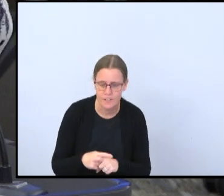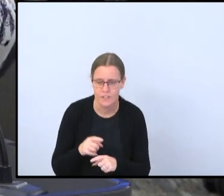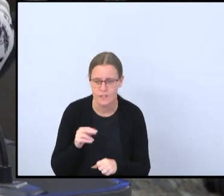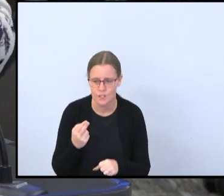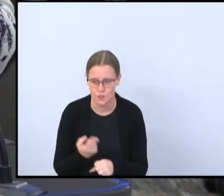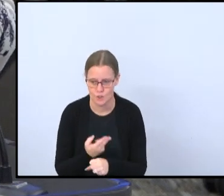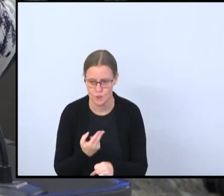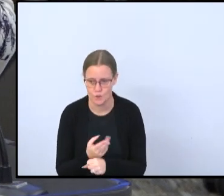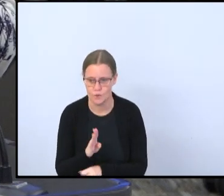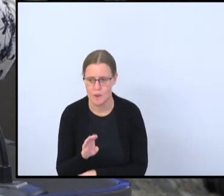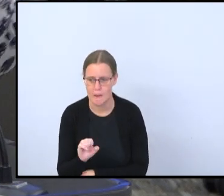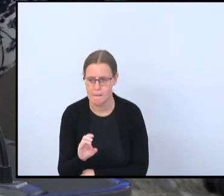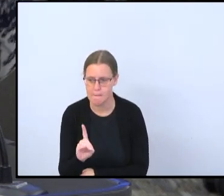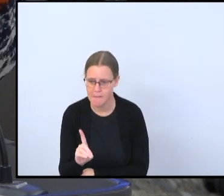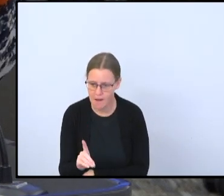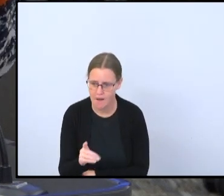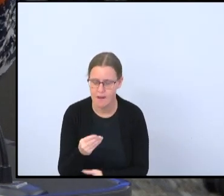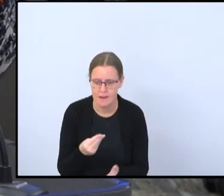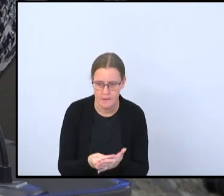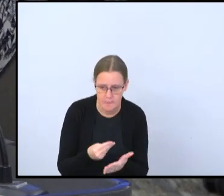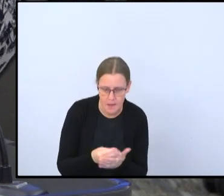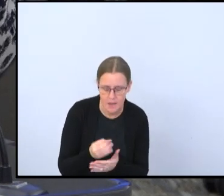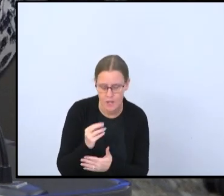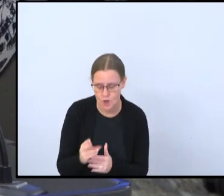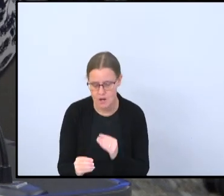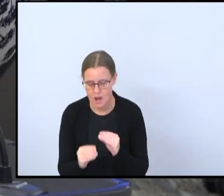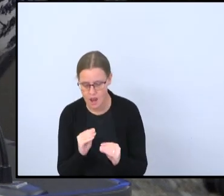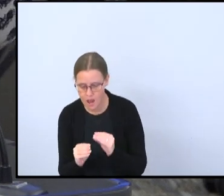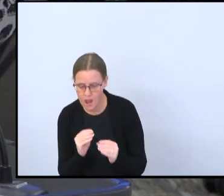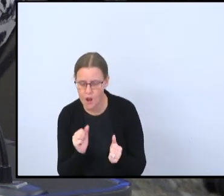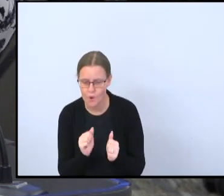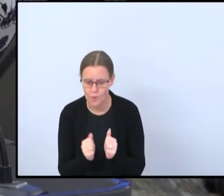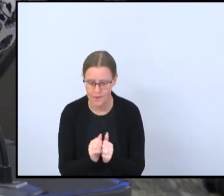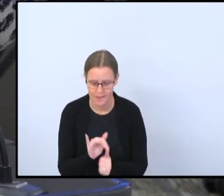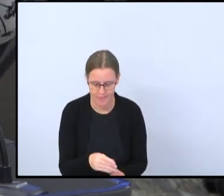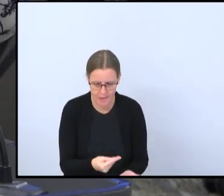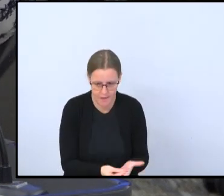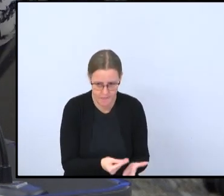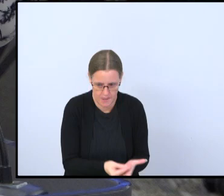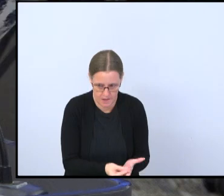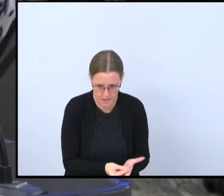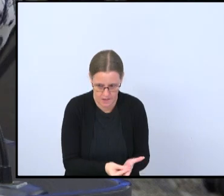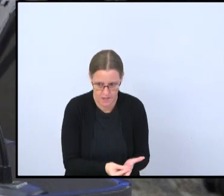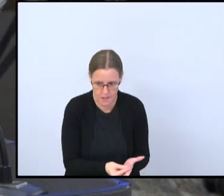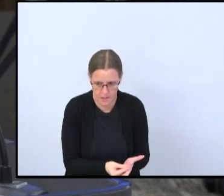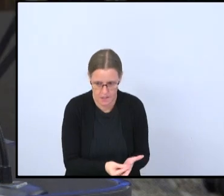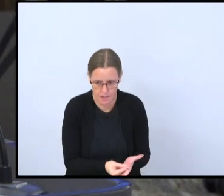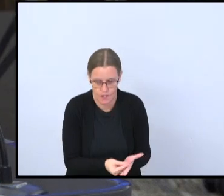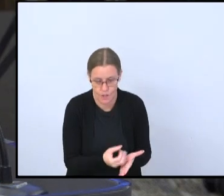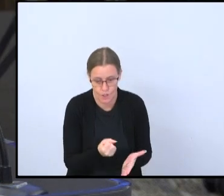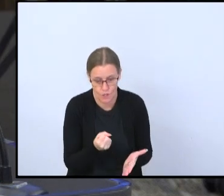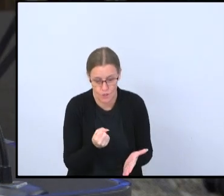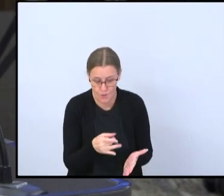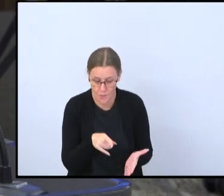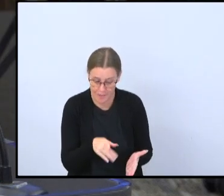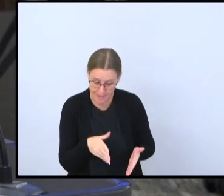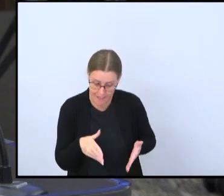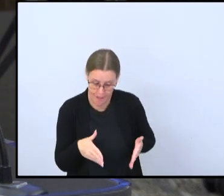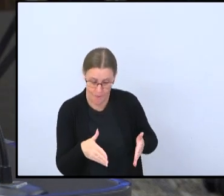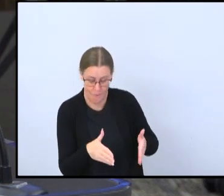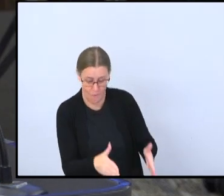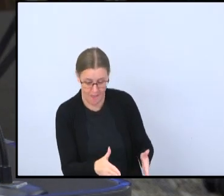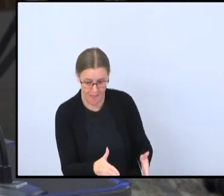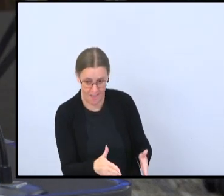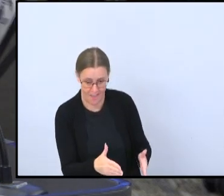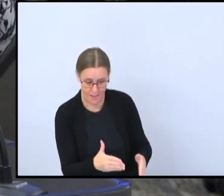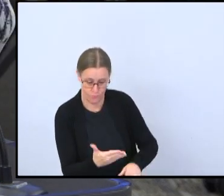any kind of deferred maintenance with bond money. So that avenue may no longer be